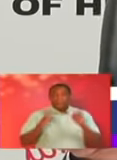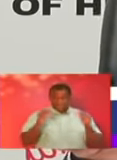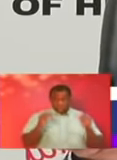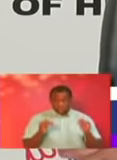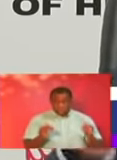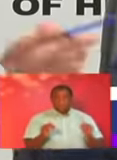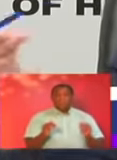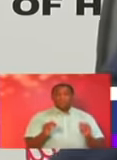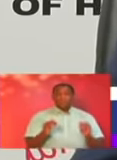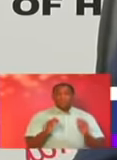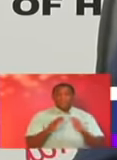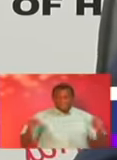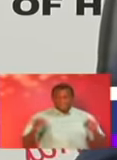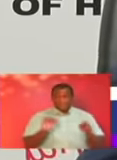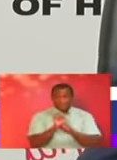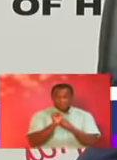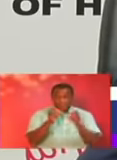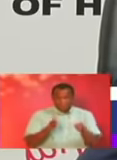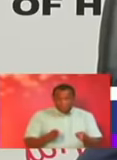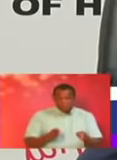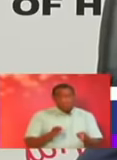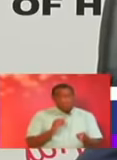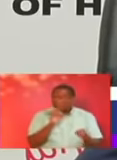your non-vaccinated colleague,